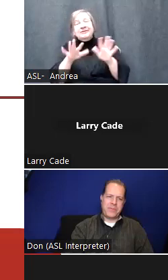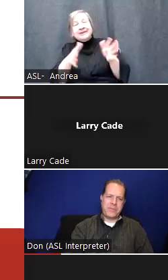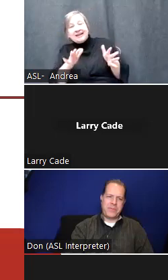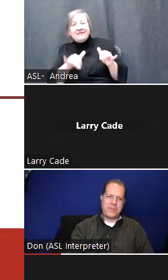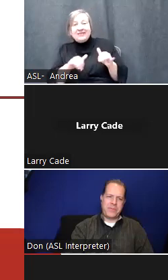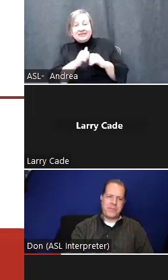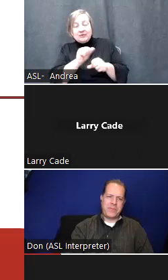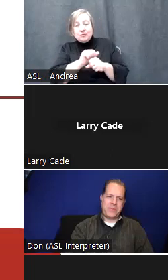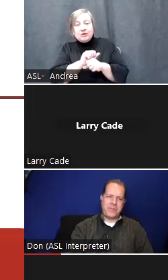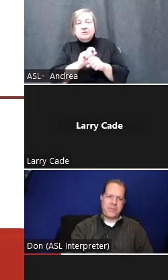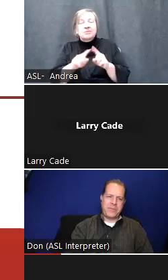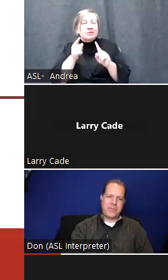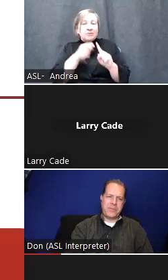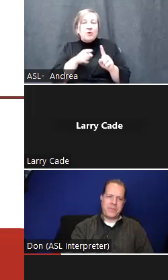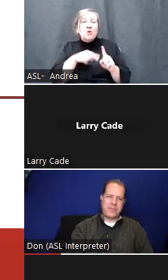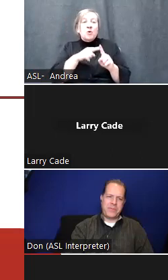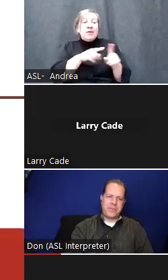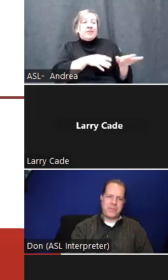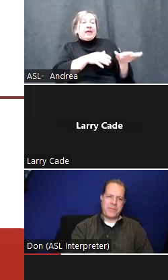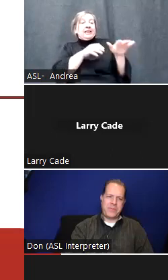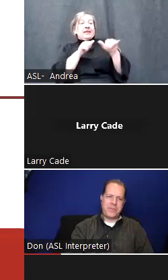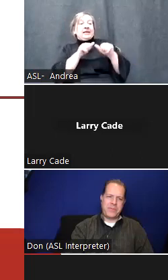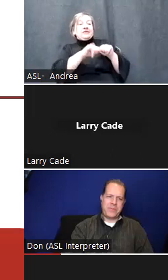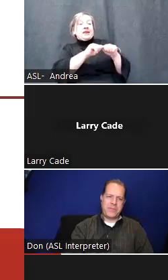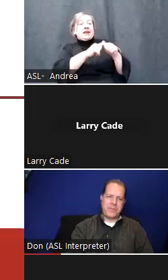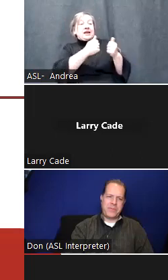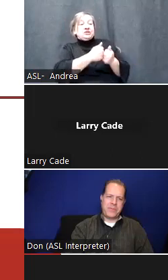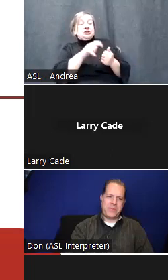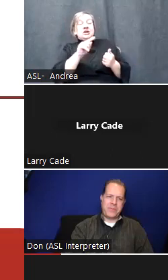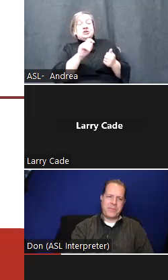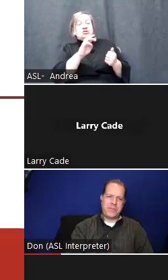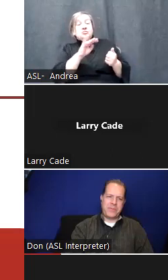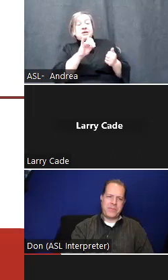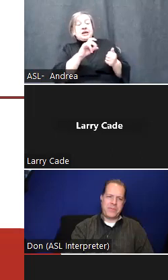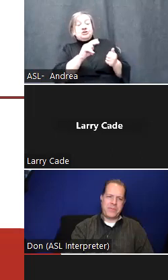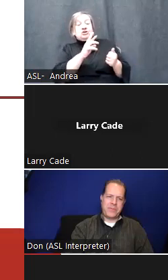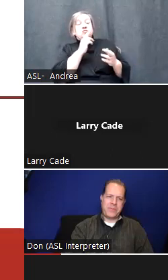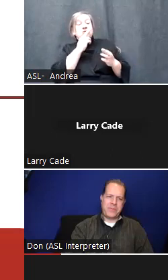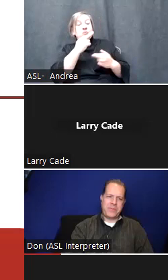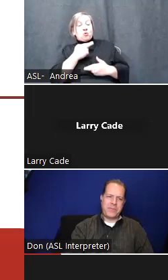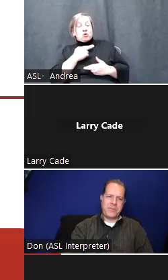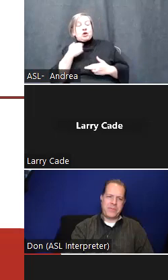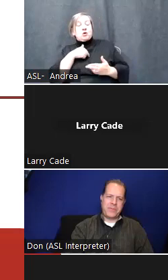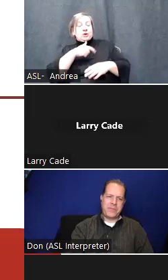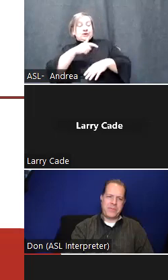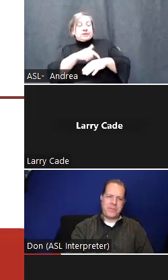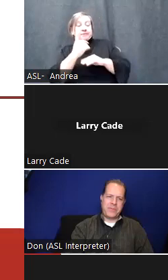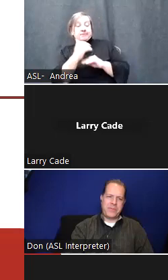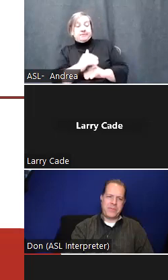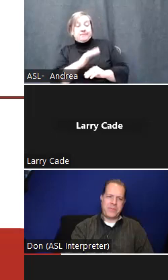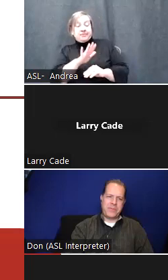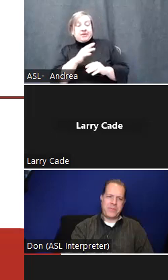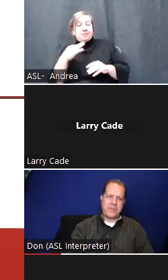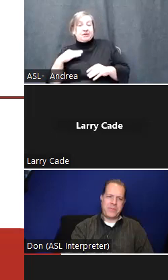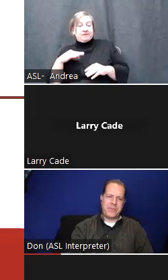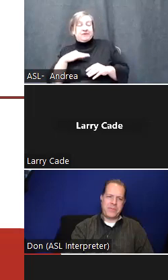is when someone leaves their prior agency, a termination would get reported to us. We'd put a term date on their benefit, and then